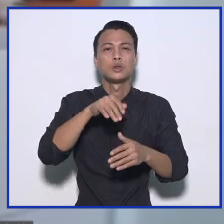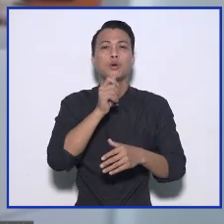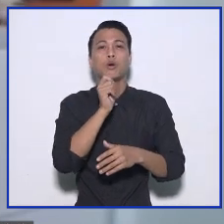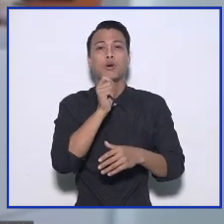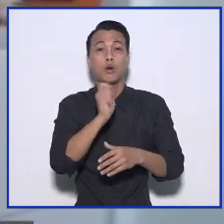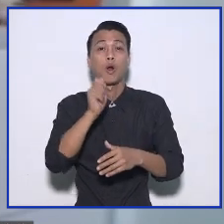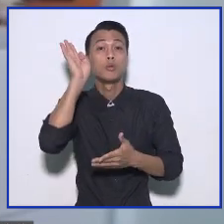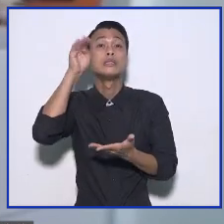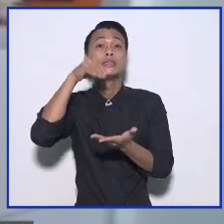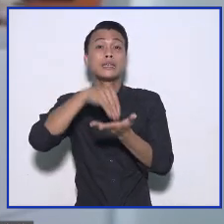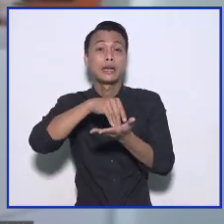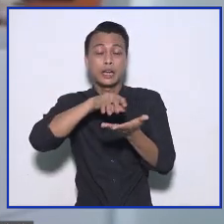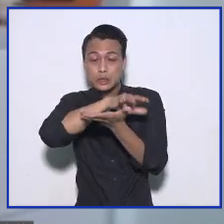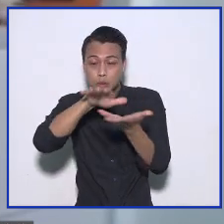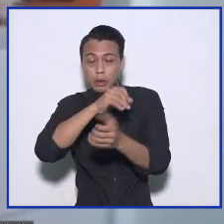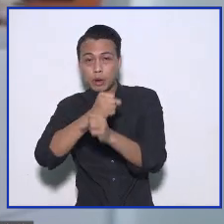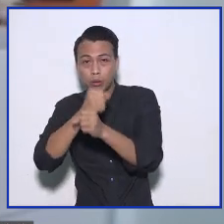provider purchaser split